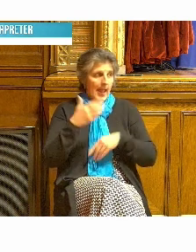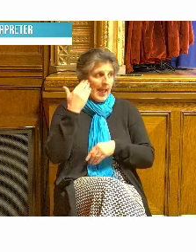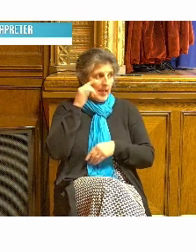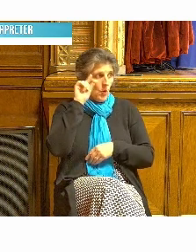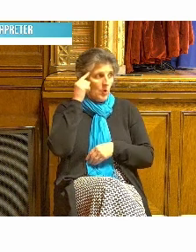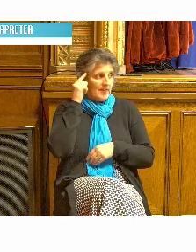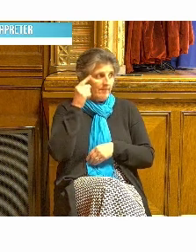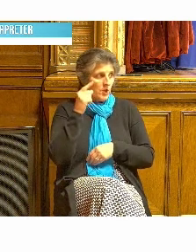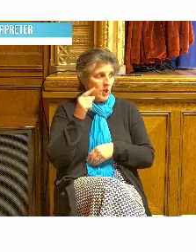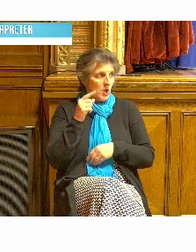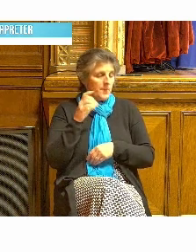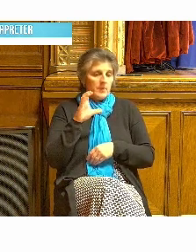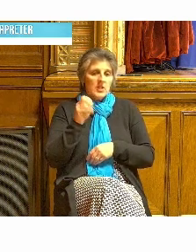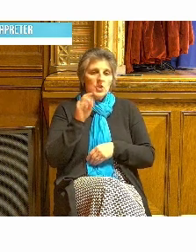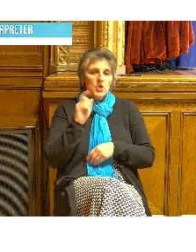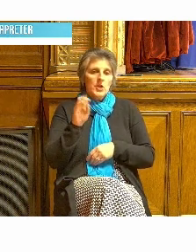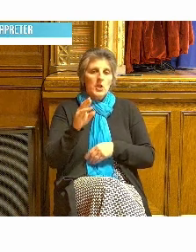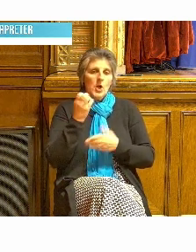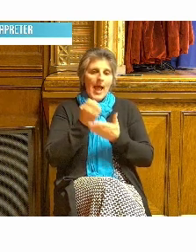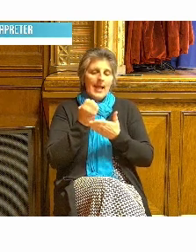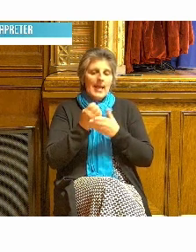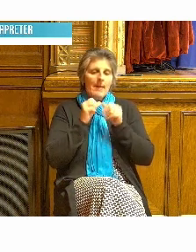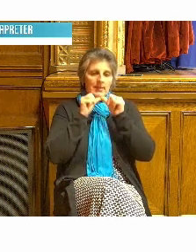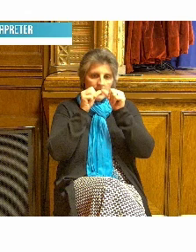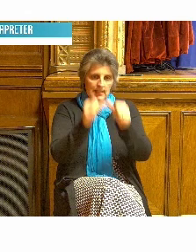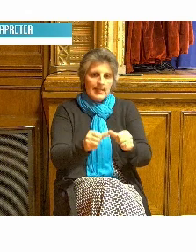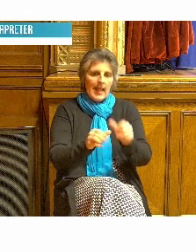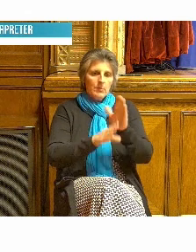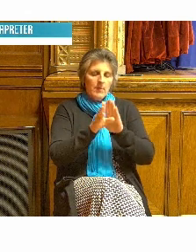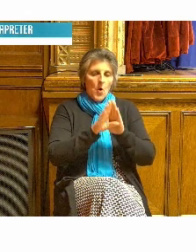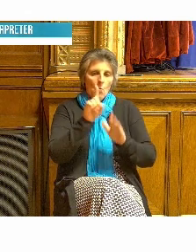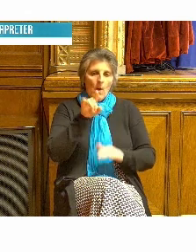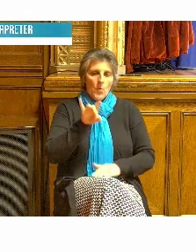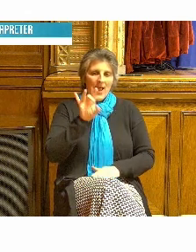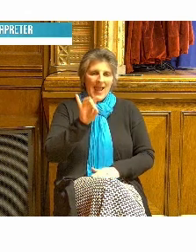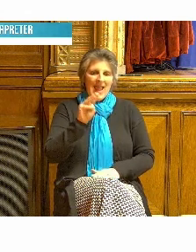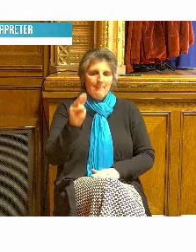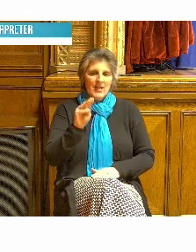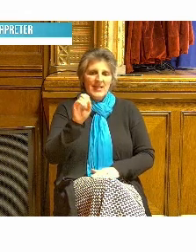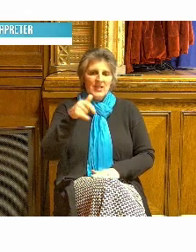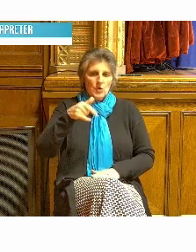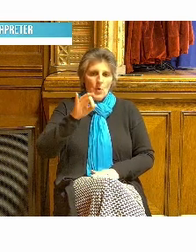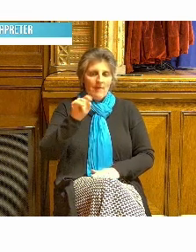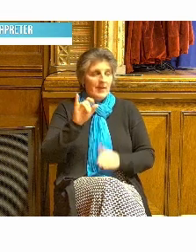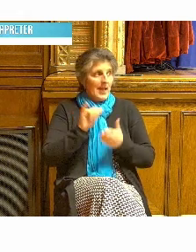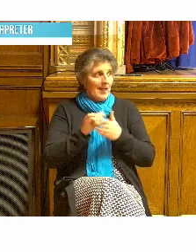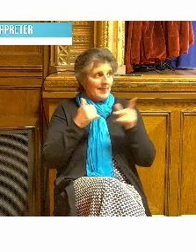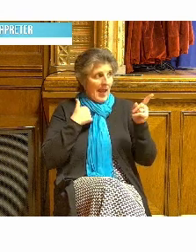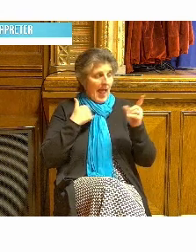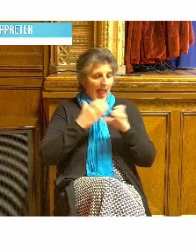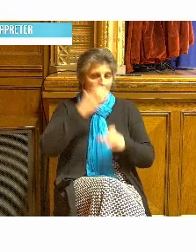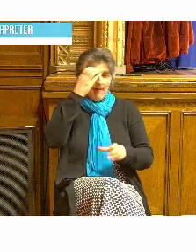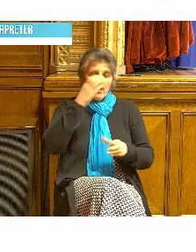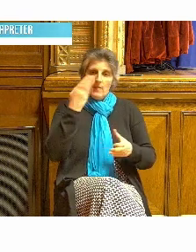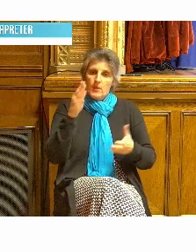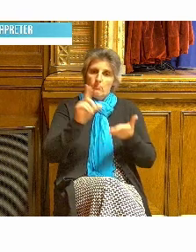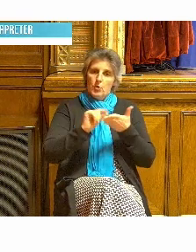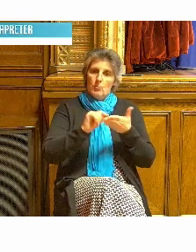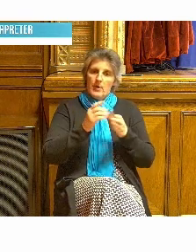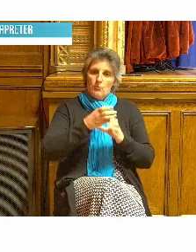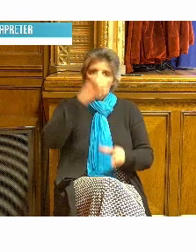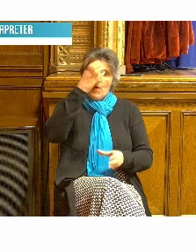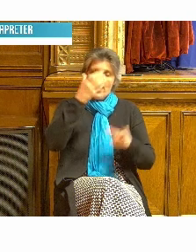for circular economic sustainable development, 1.8 million square feet, of which I have the blueprints for right